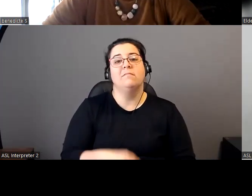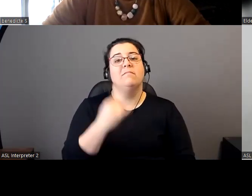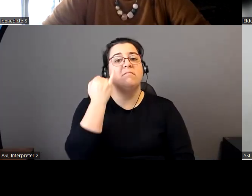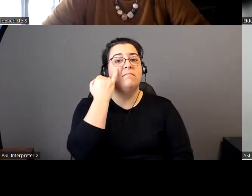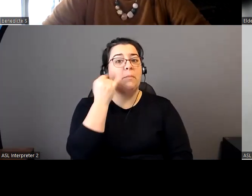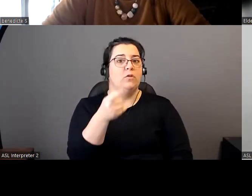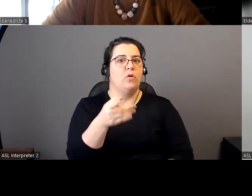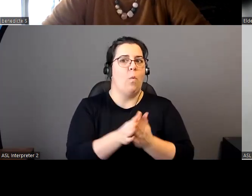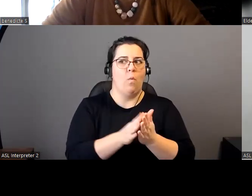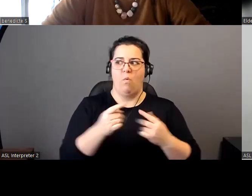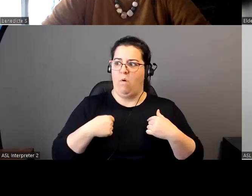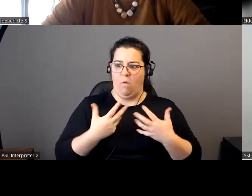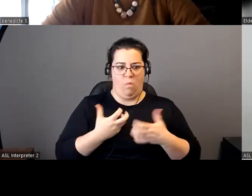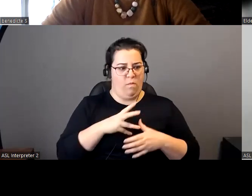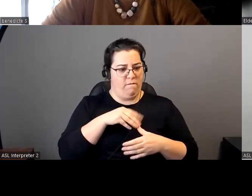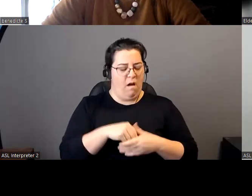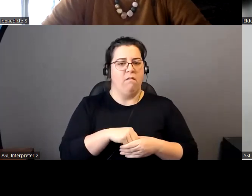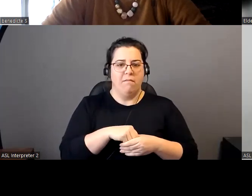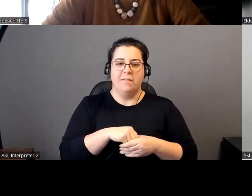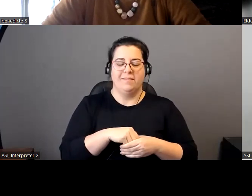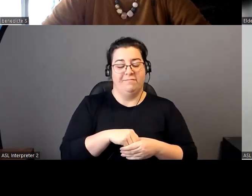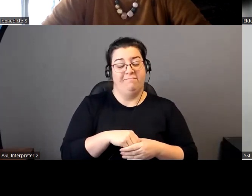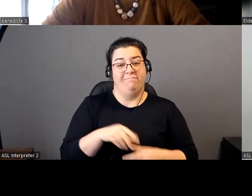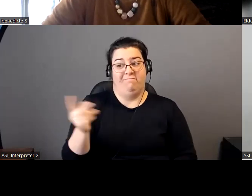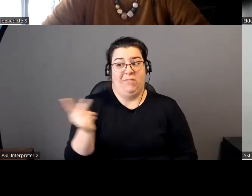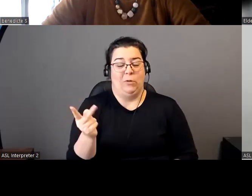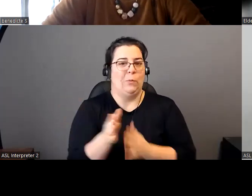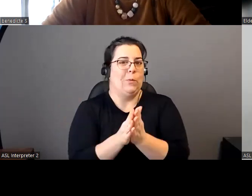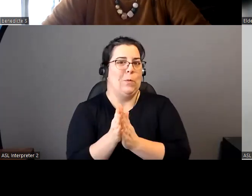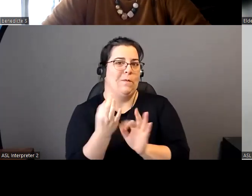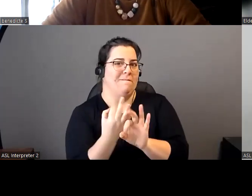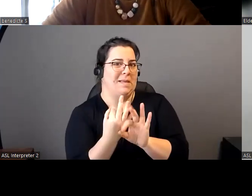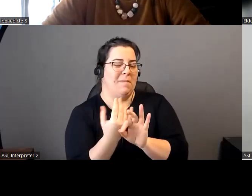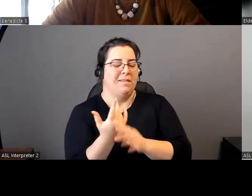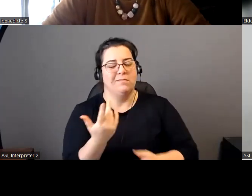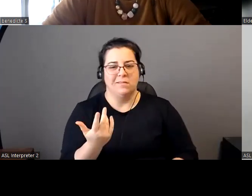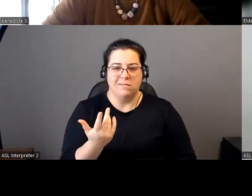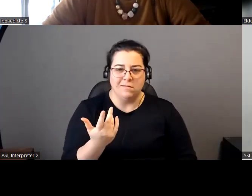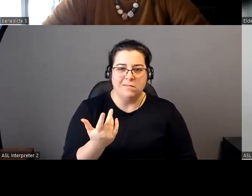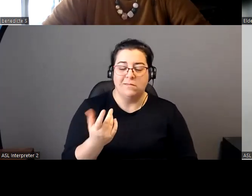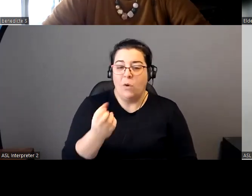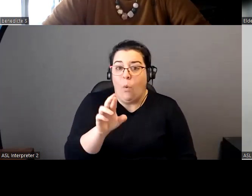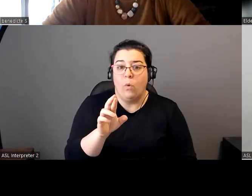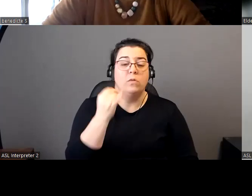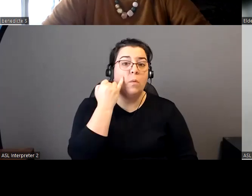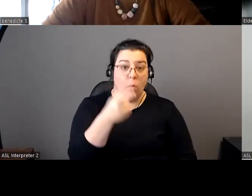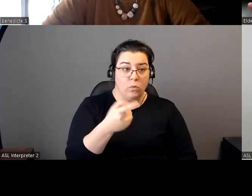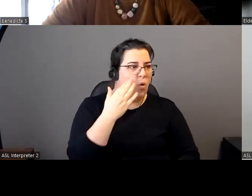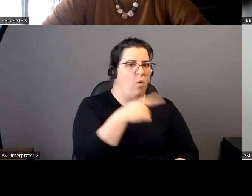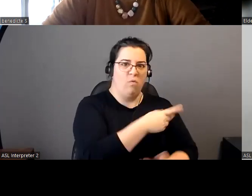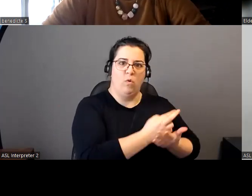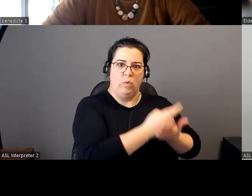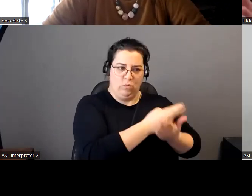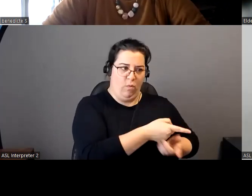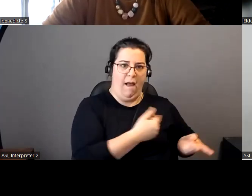involved in the project yourself, I know they're always looking for some feedback, and if you have resources that they might not have known about, because